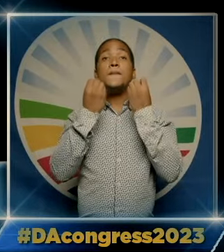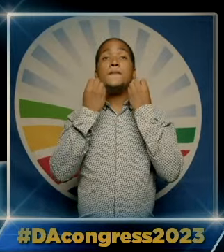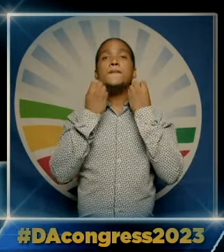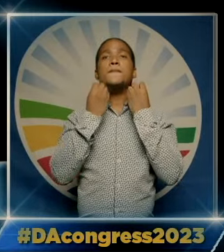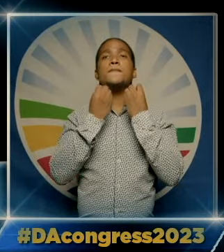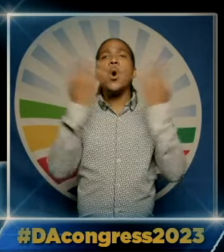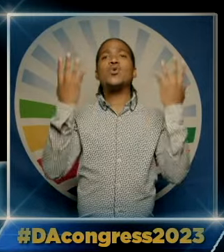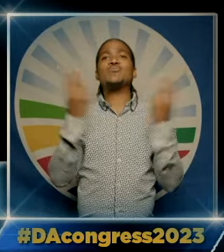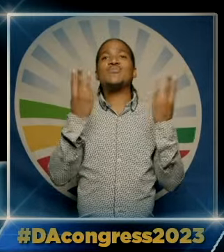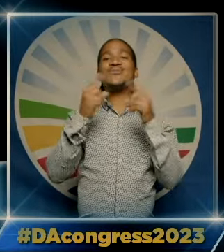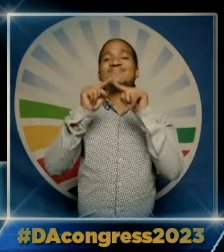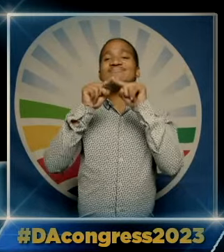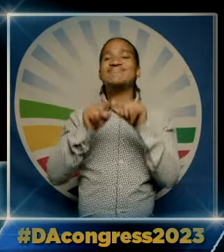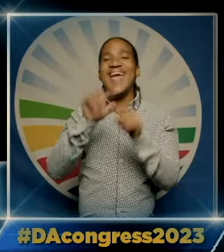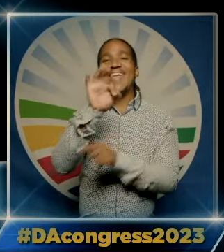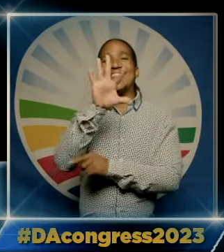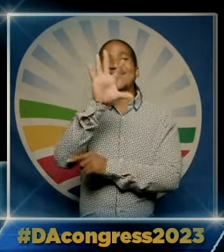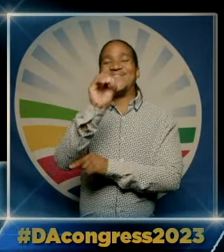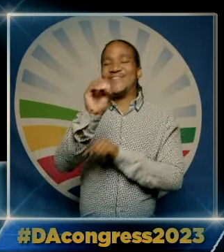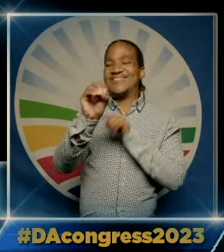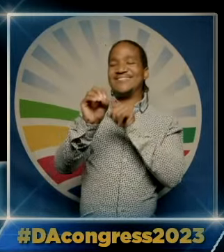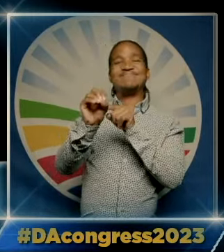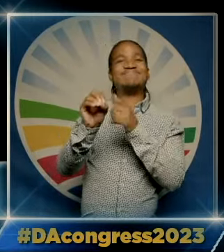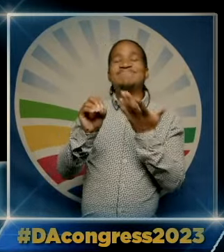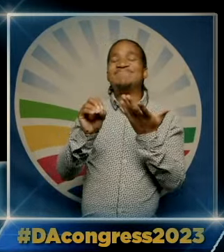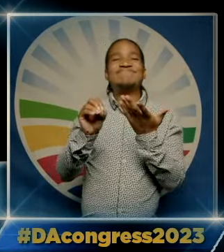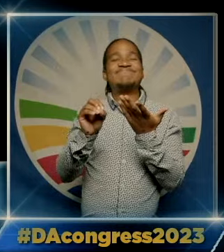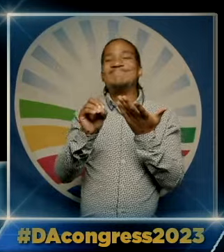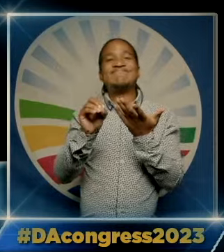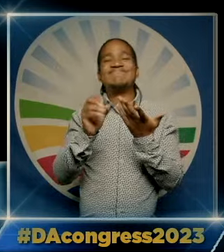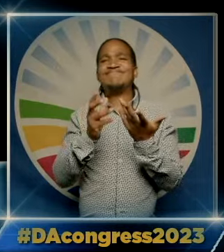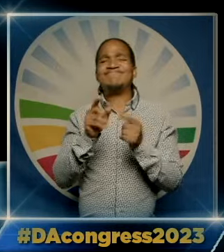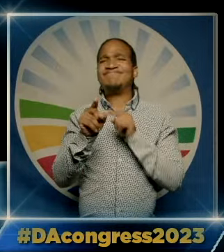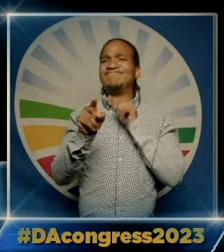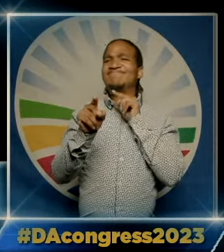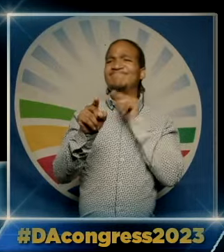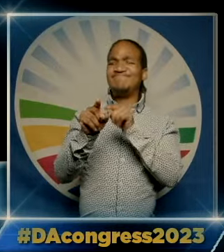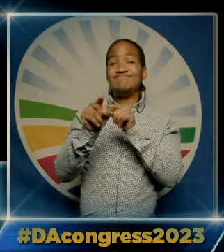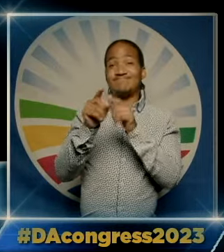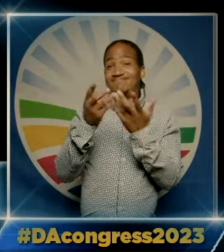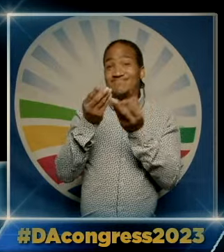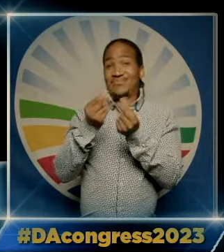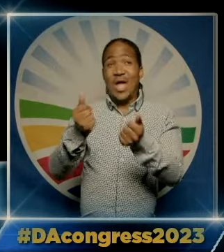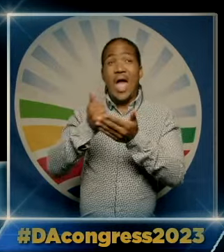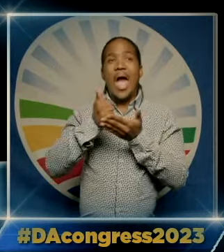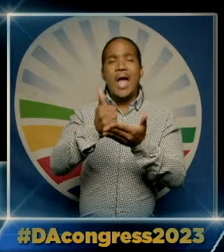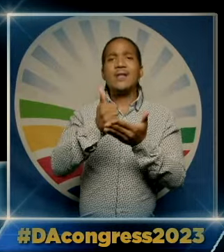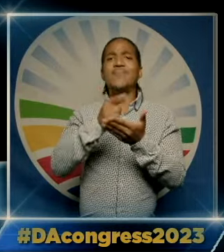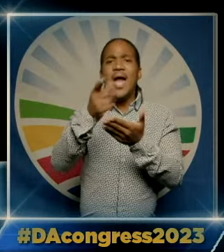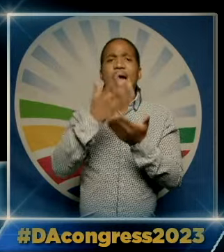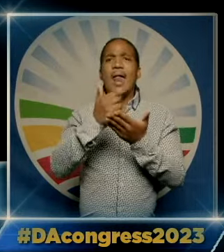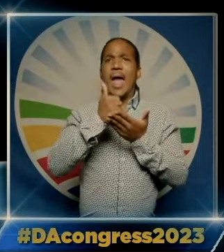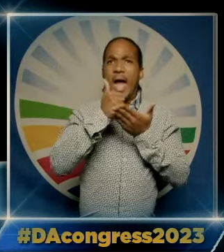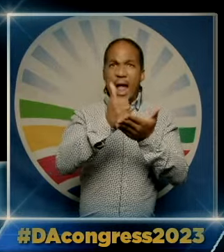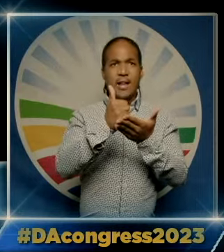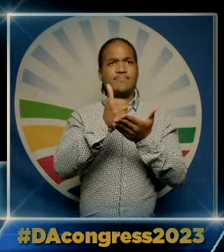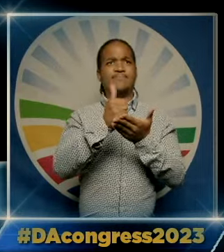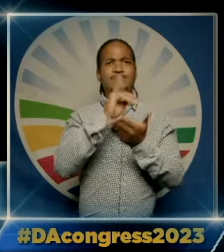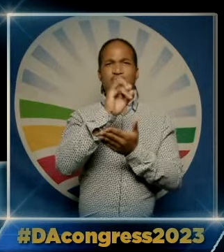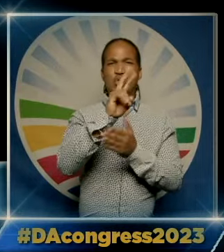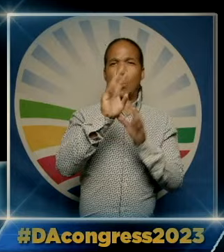baphila nge-350 yesibonelelo. This is not a solution to the crisis of joblessness.